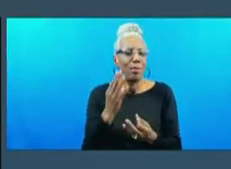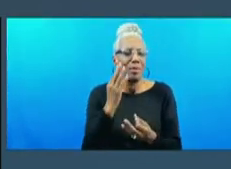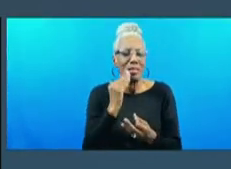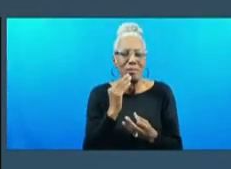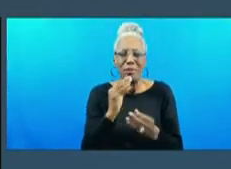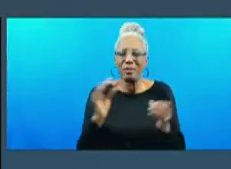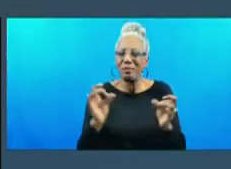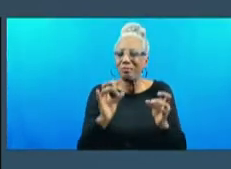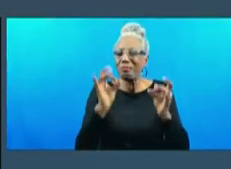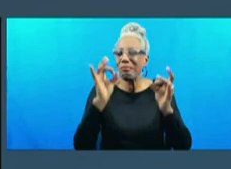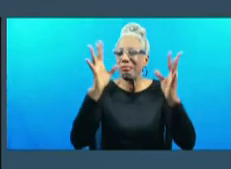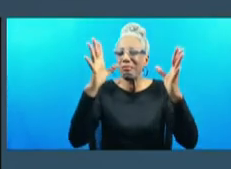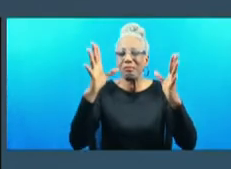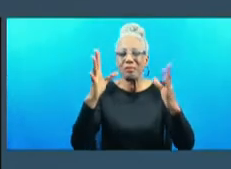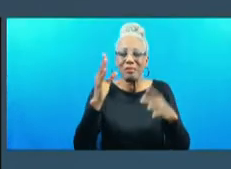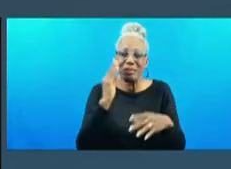financial